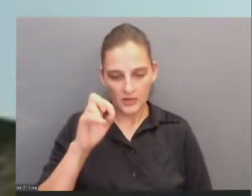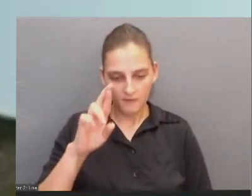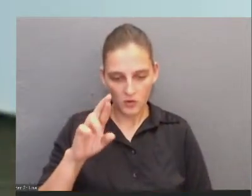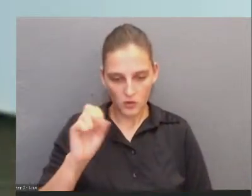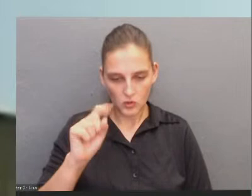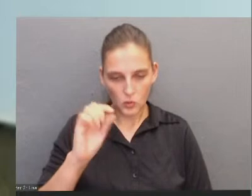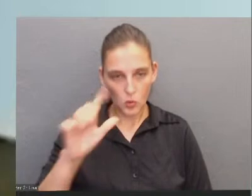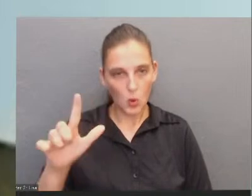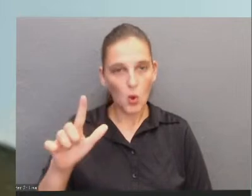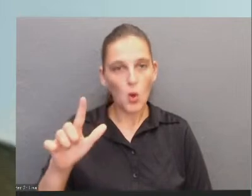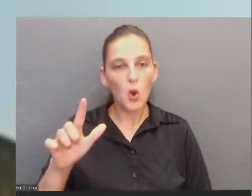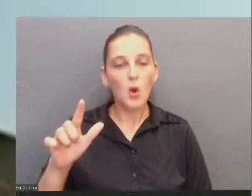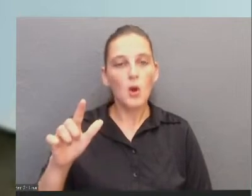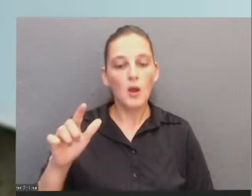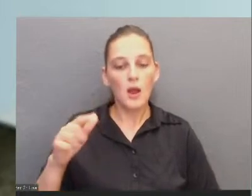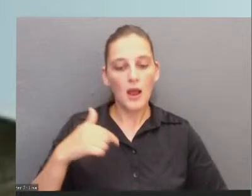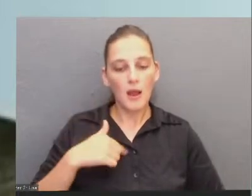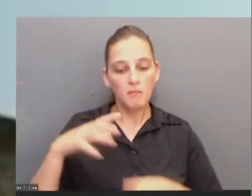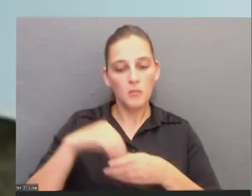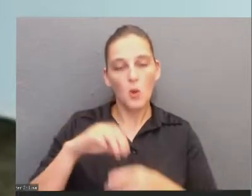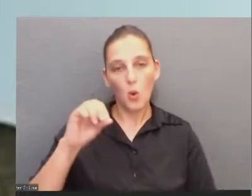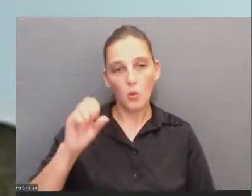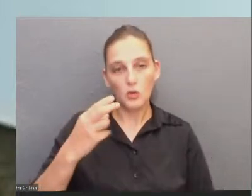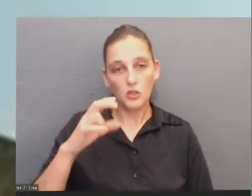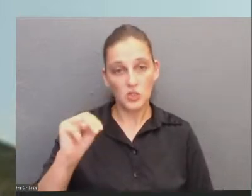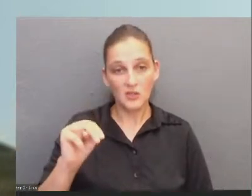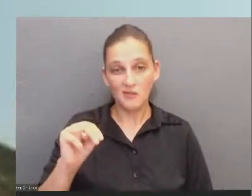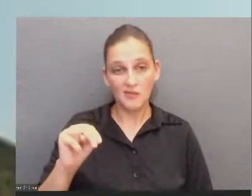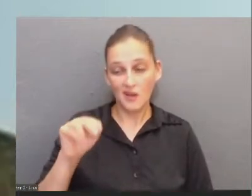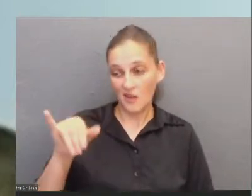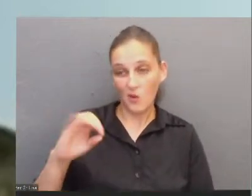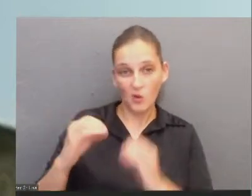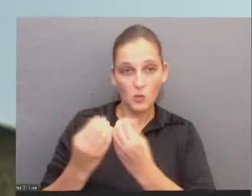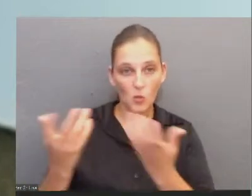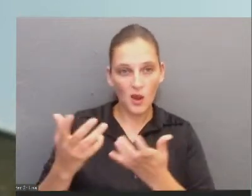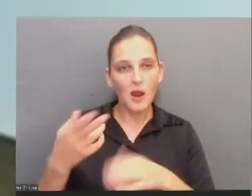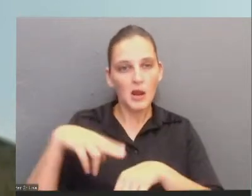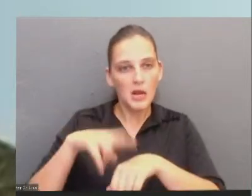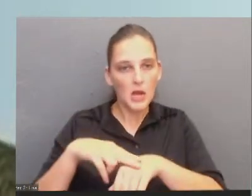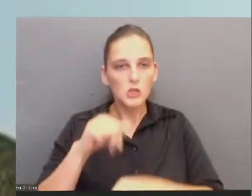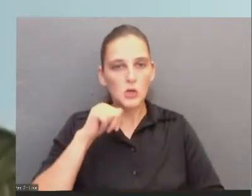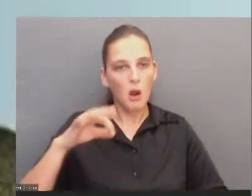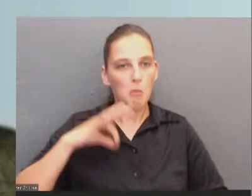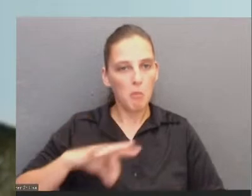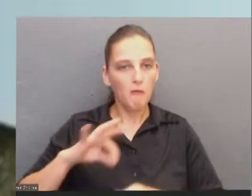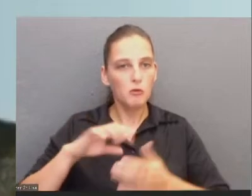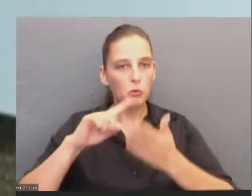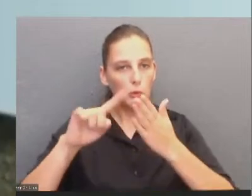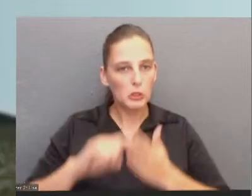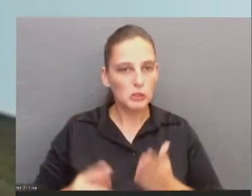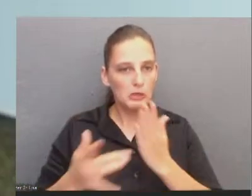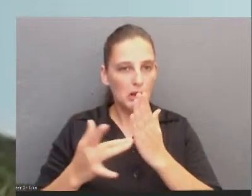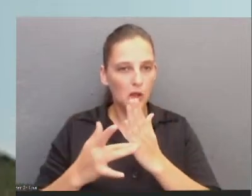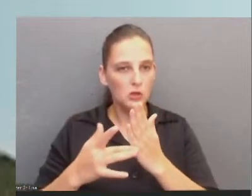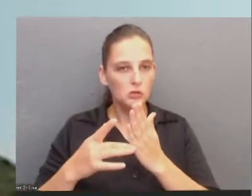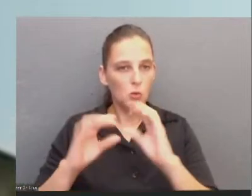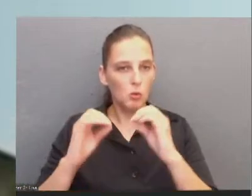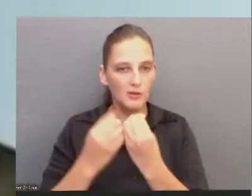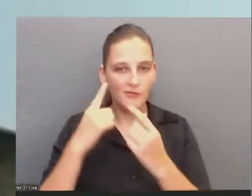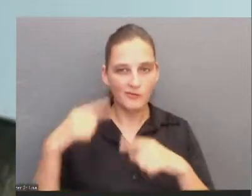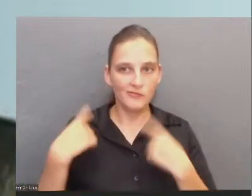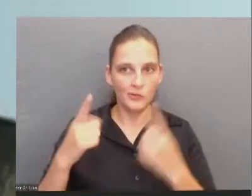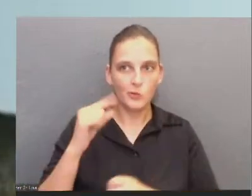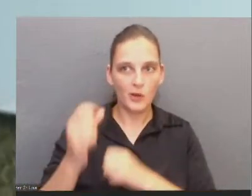OCHIN. OCHIN is a national nonprofit health technology and research organization with over 2 decades of experience providing